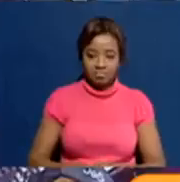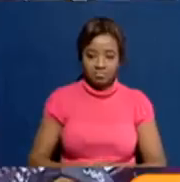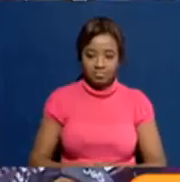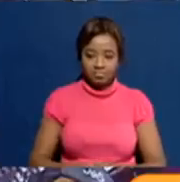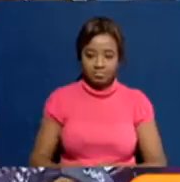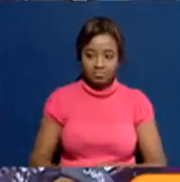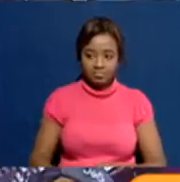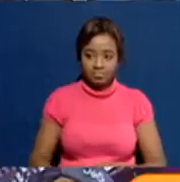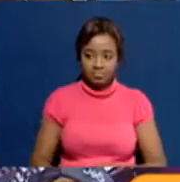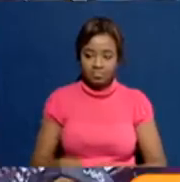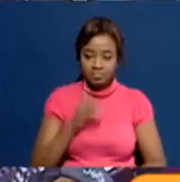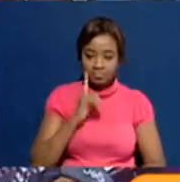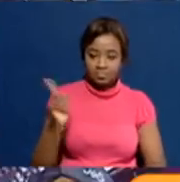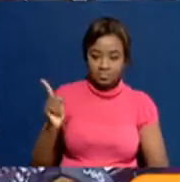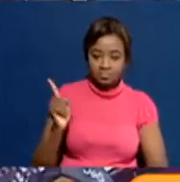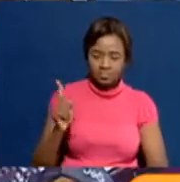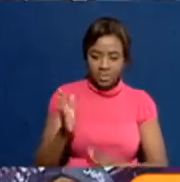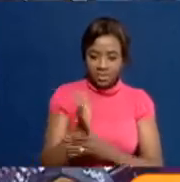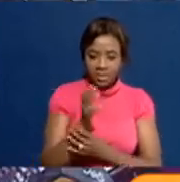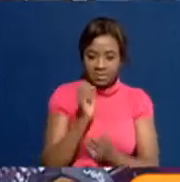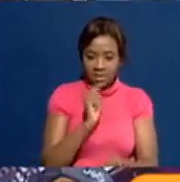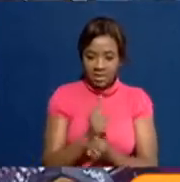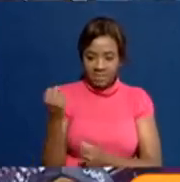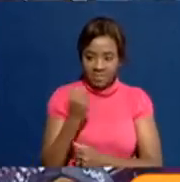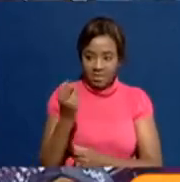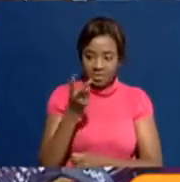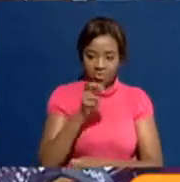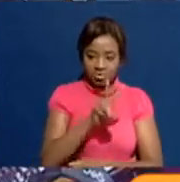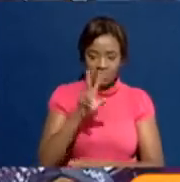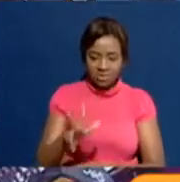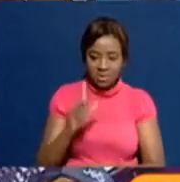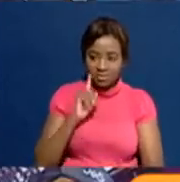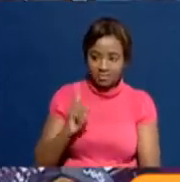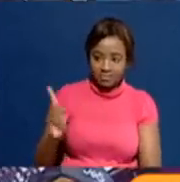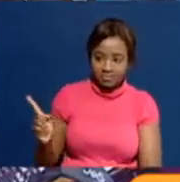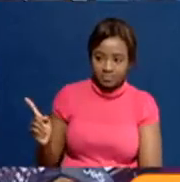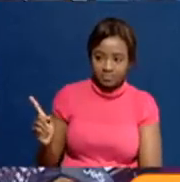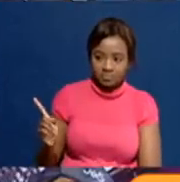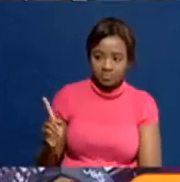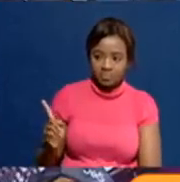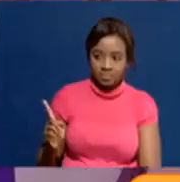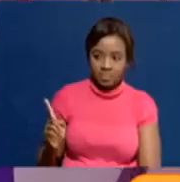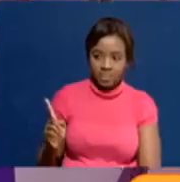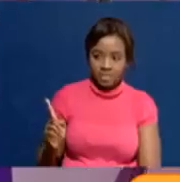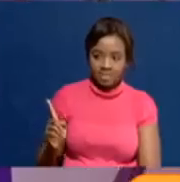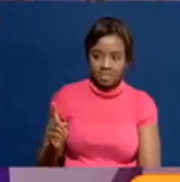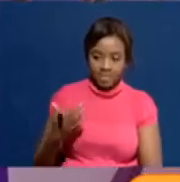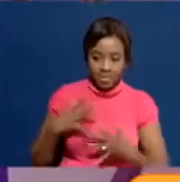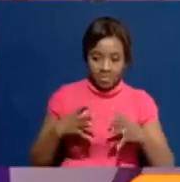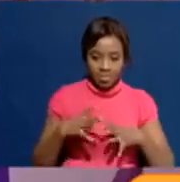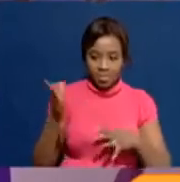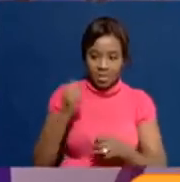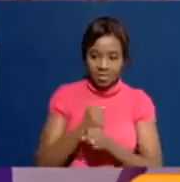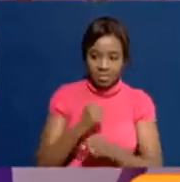On the night of Thursday, 11th May 2023, when midnight struck, and as presenters of Mwinjoyo radio station,